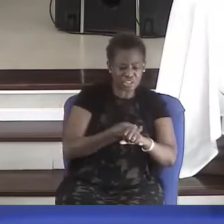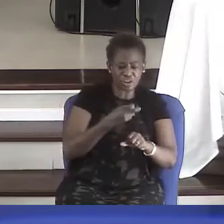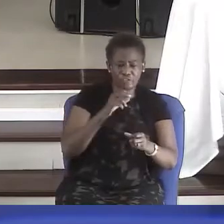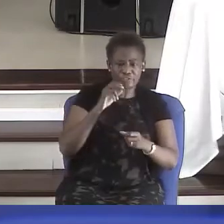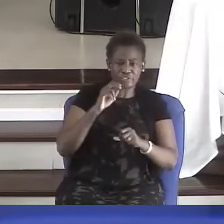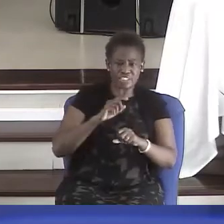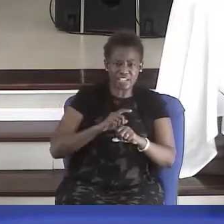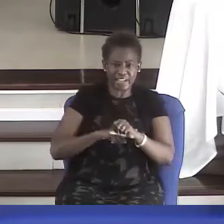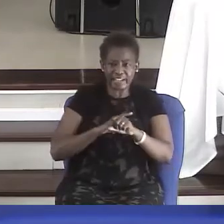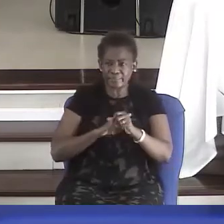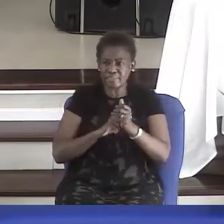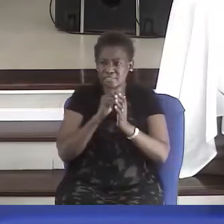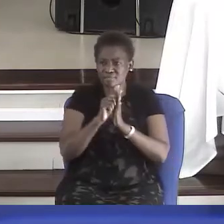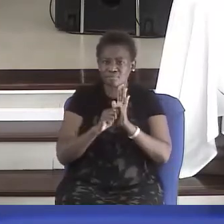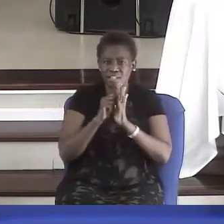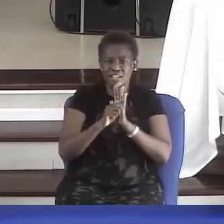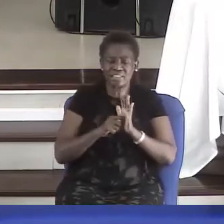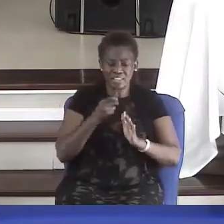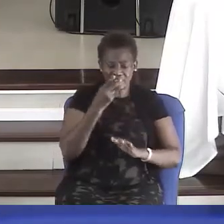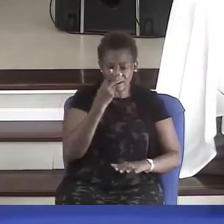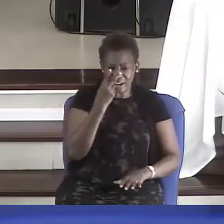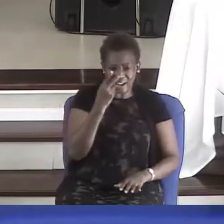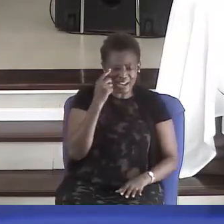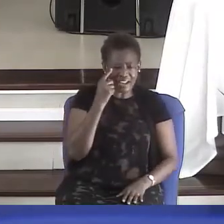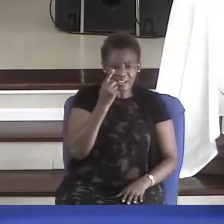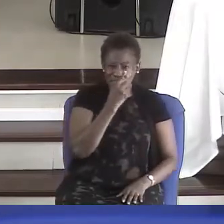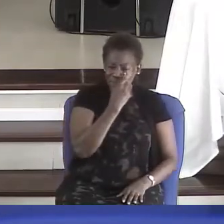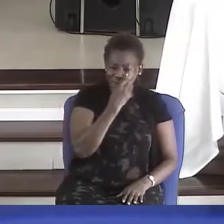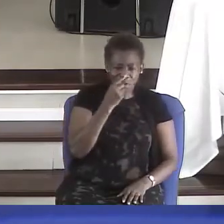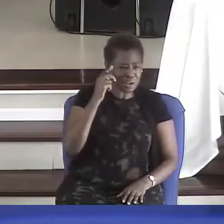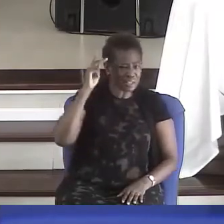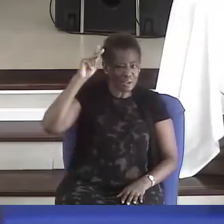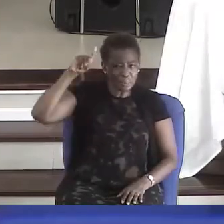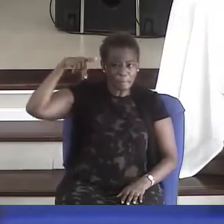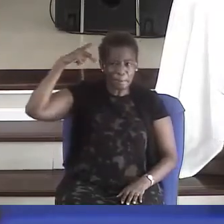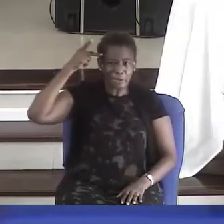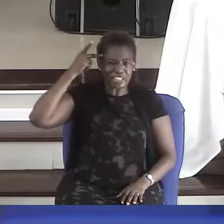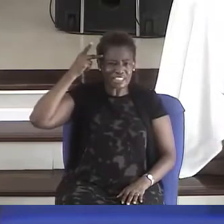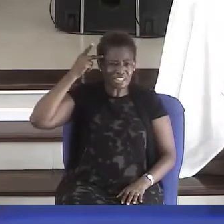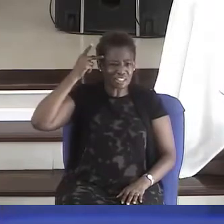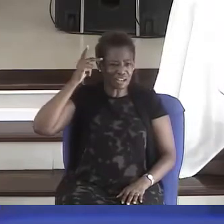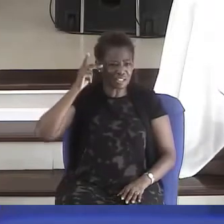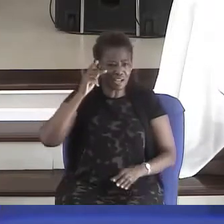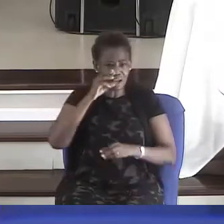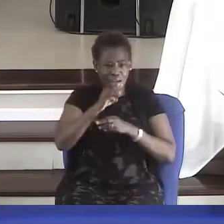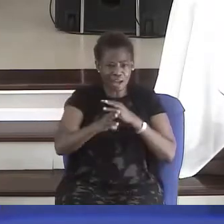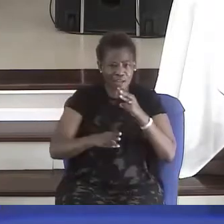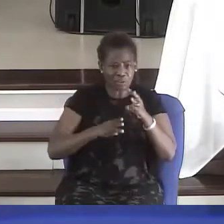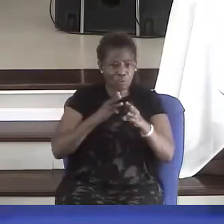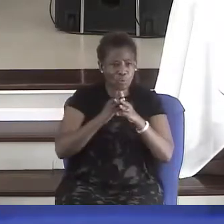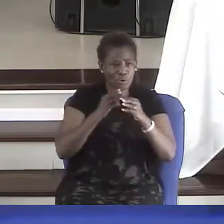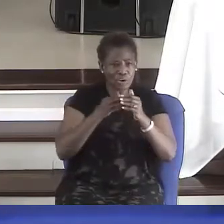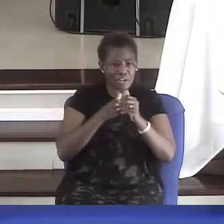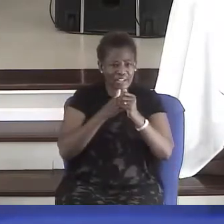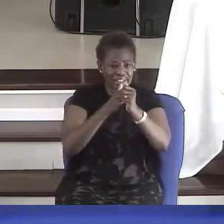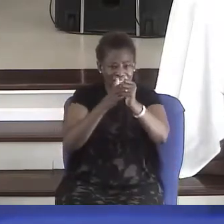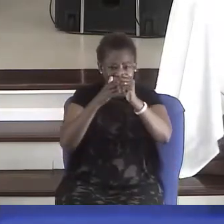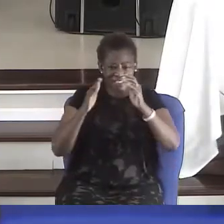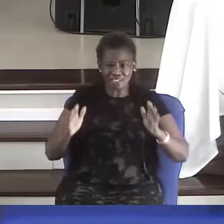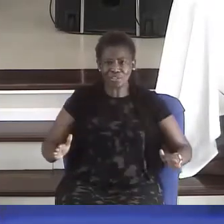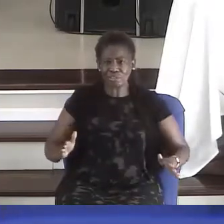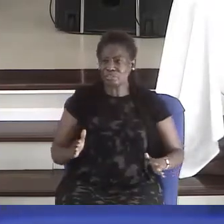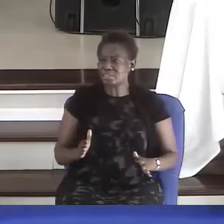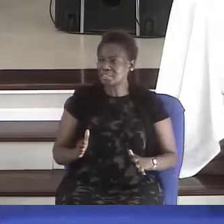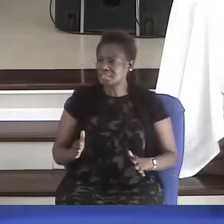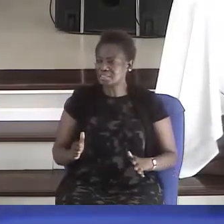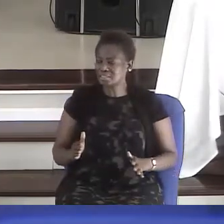were on politicians. Their eyes were on world leaders. Brothers and sisters, this is the time. When